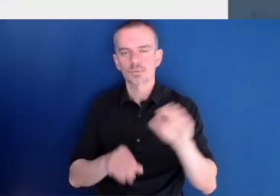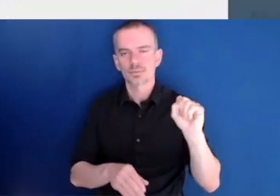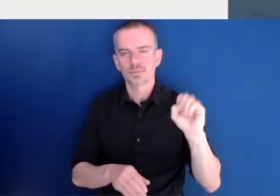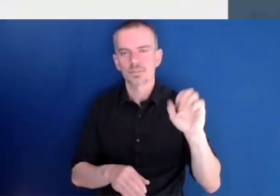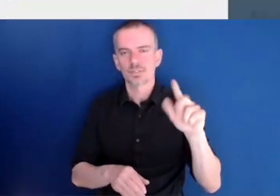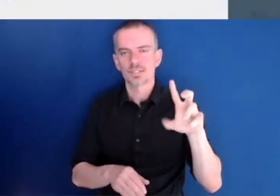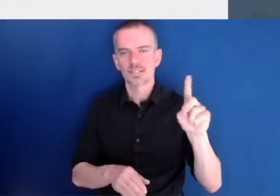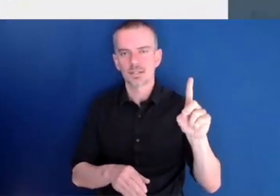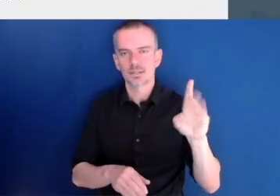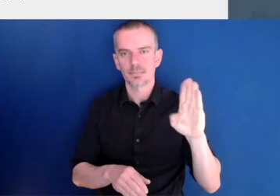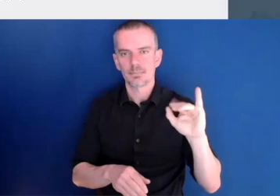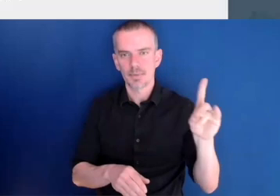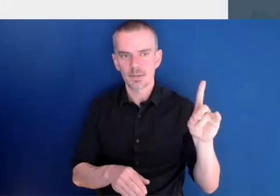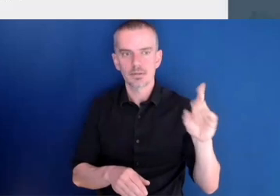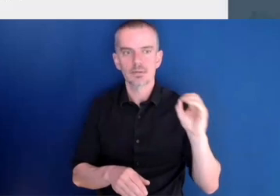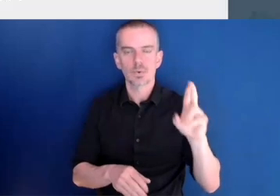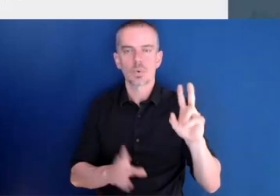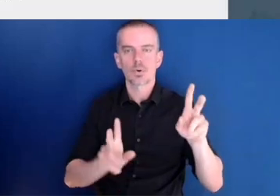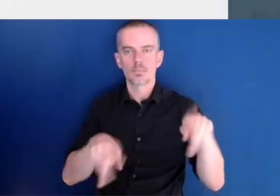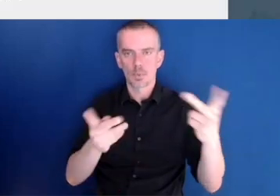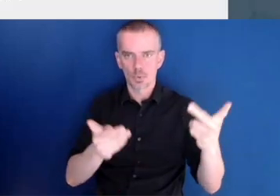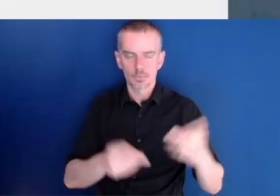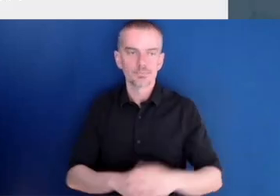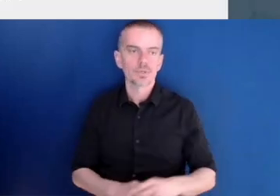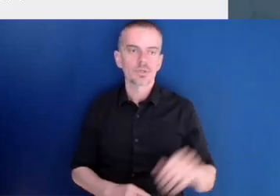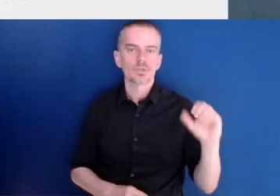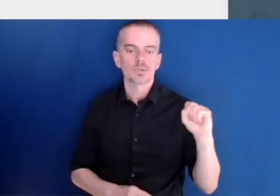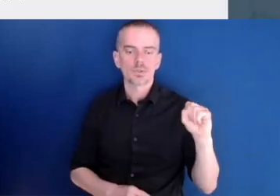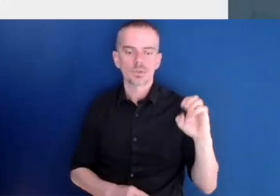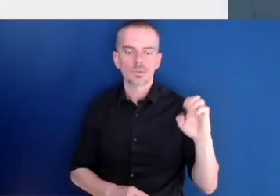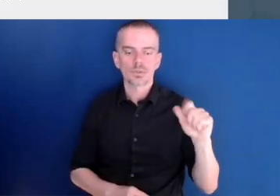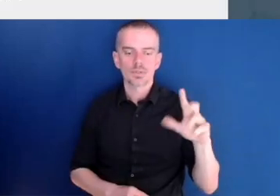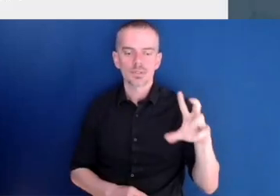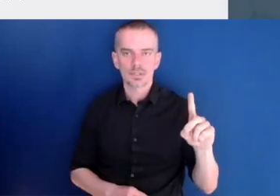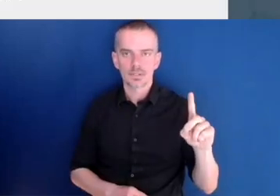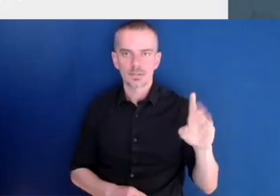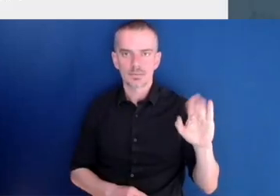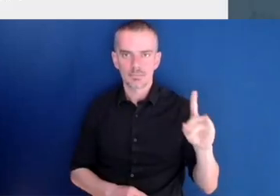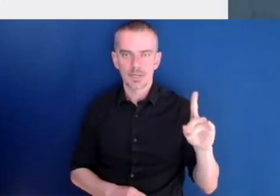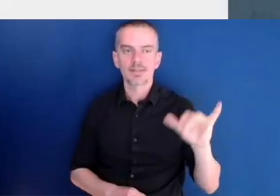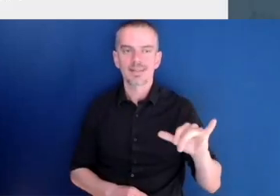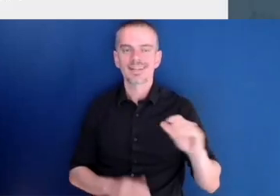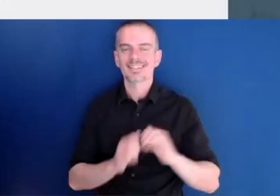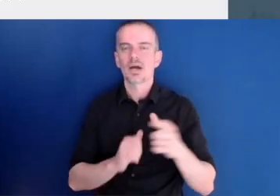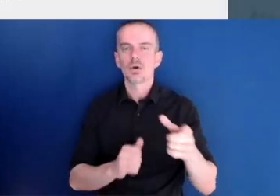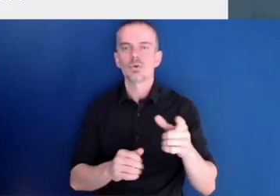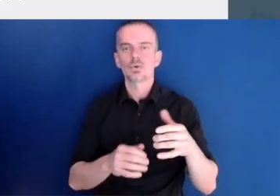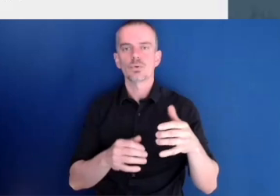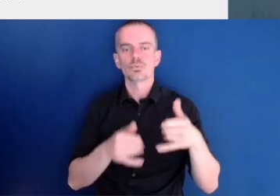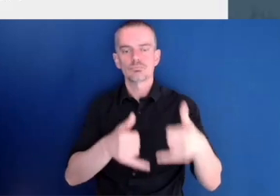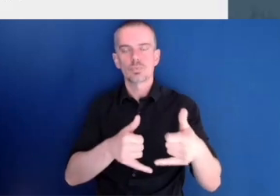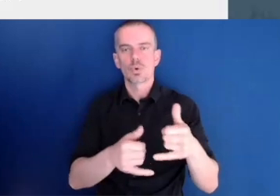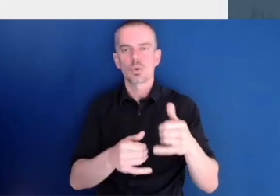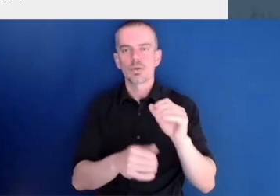So a sealed bid, this is the method by which you award a fixed price contract to the lowest